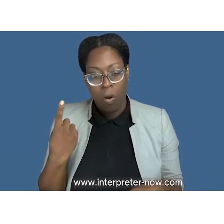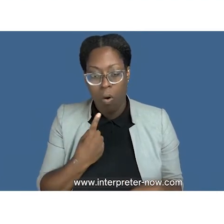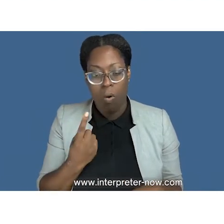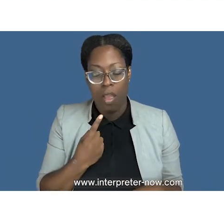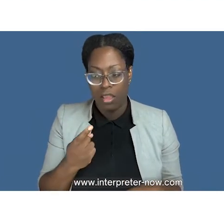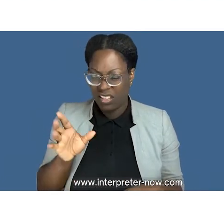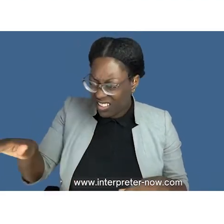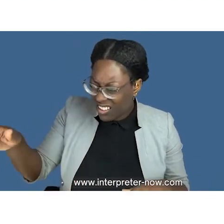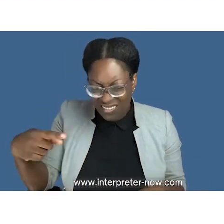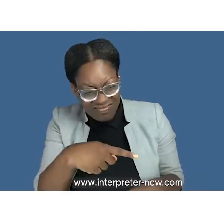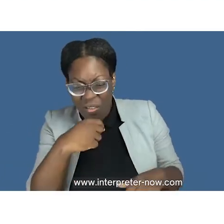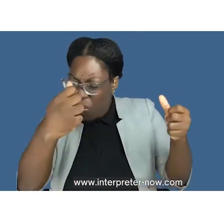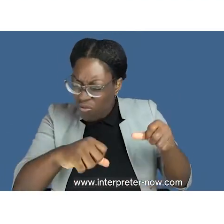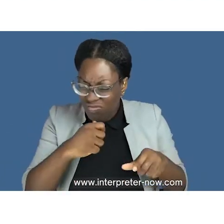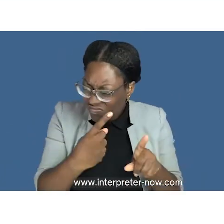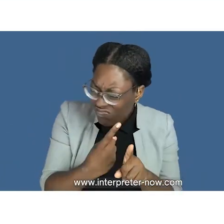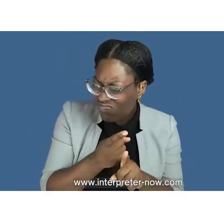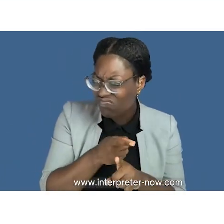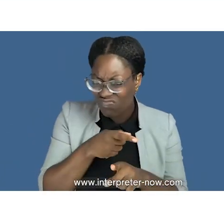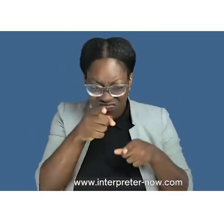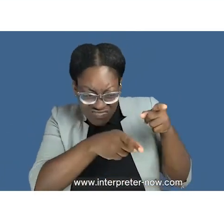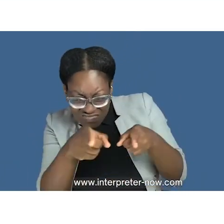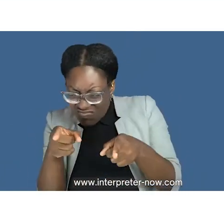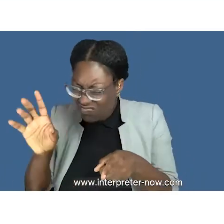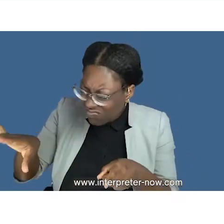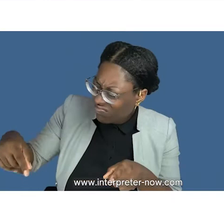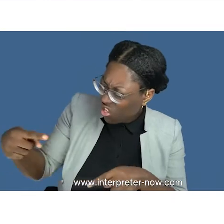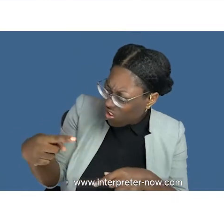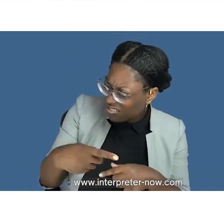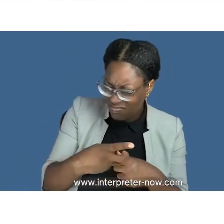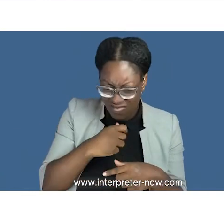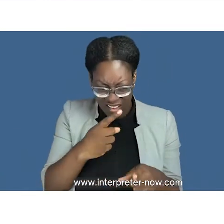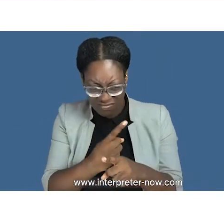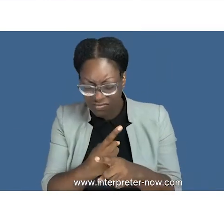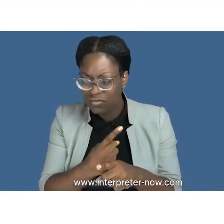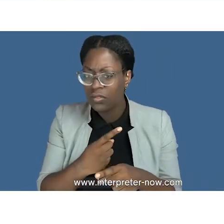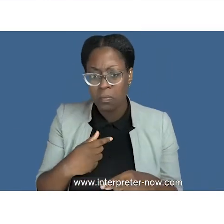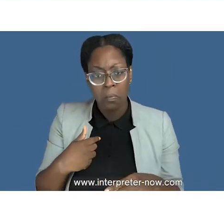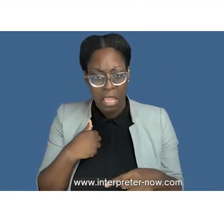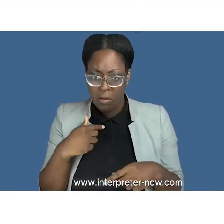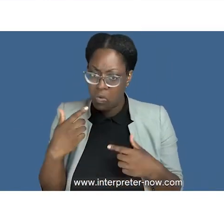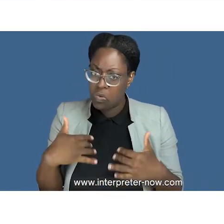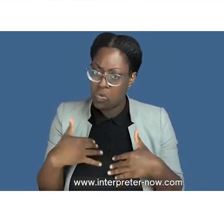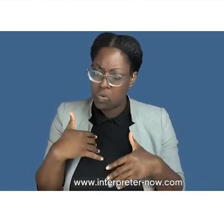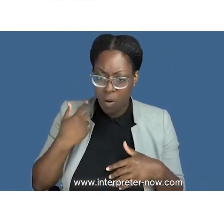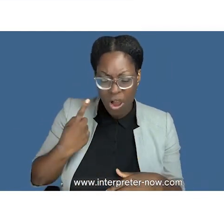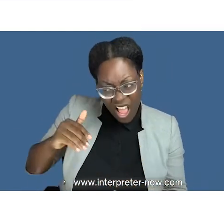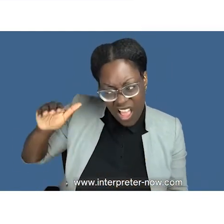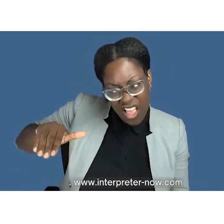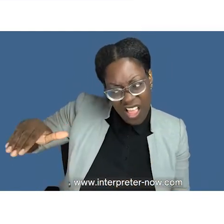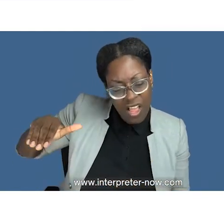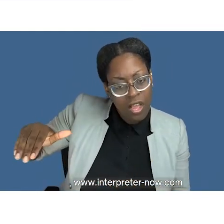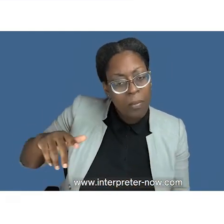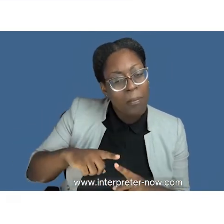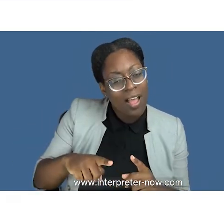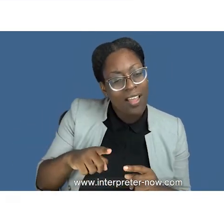And I feel like it took like 4 years for it to catch on. I guess my question for you is, was that